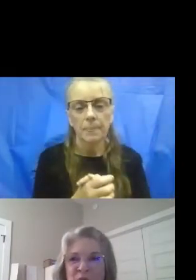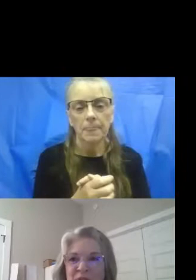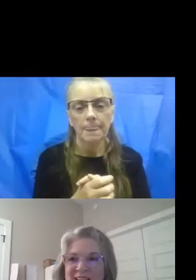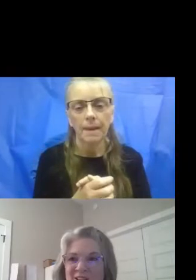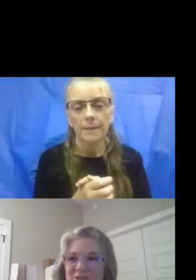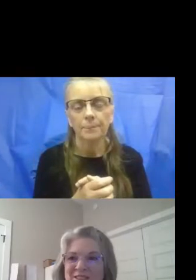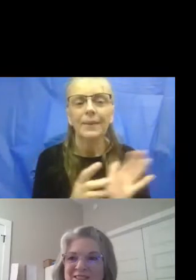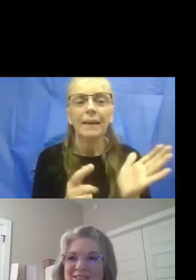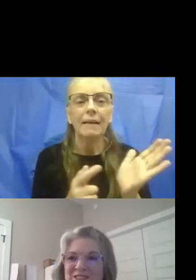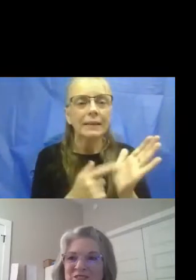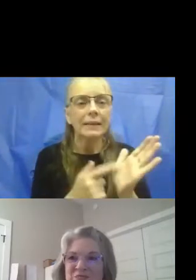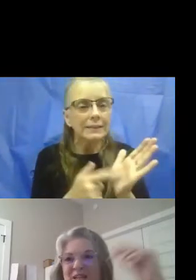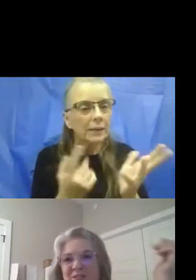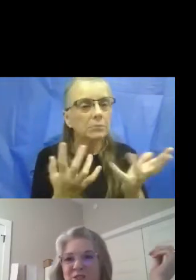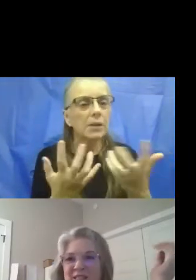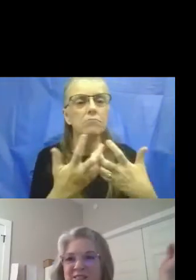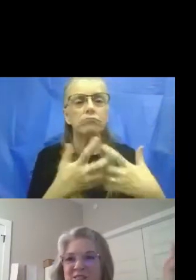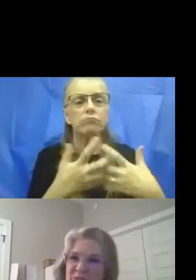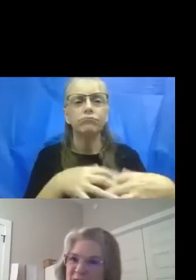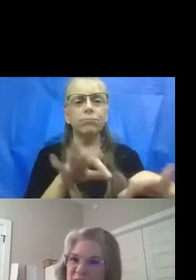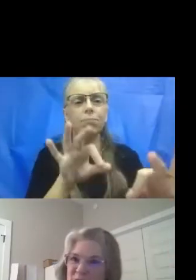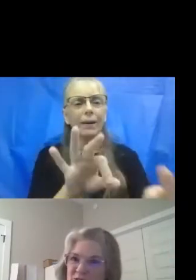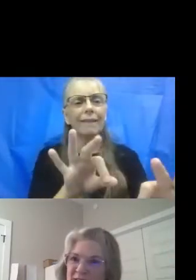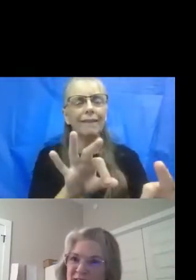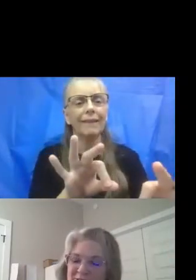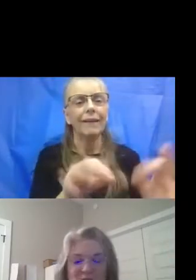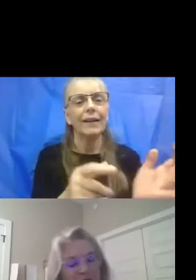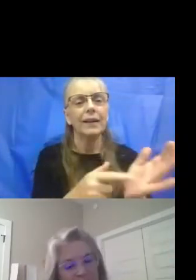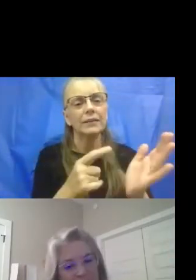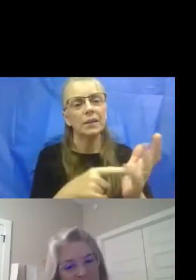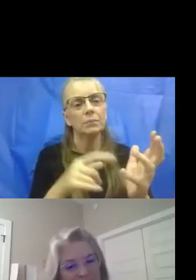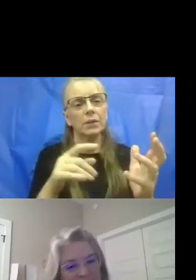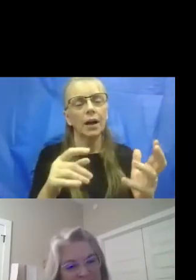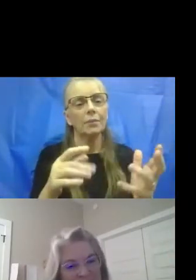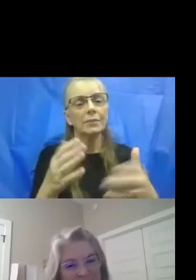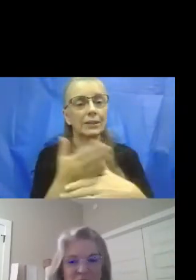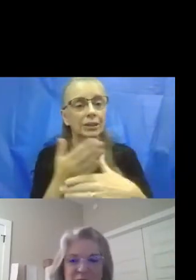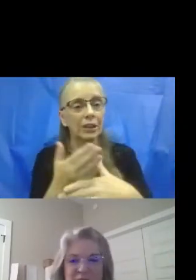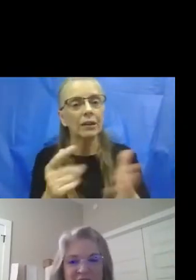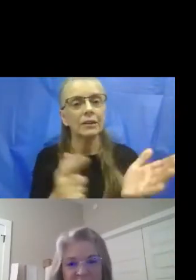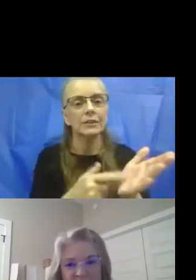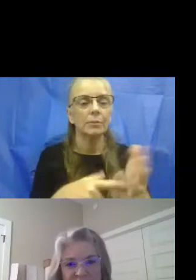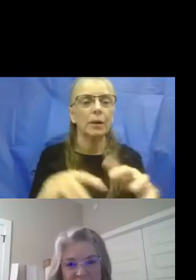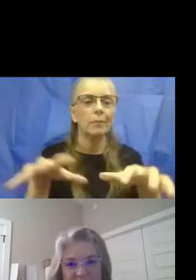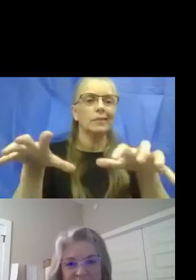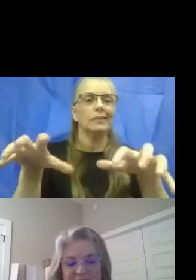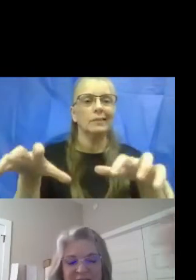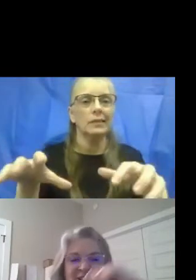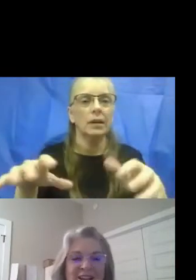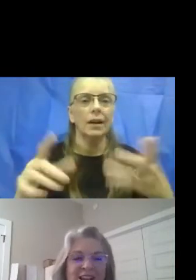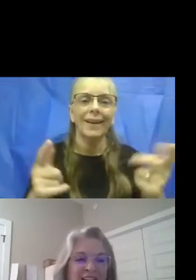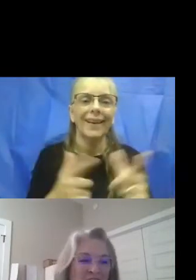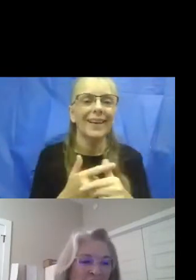Sometimes it worked out. My screen sometimes would share, sometimes it didn't, and we would laugh our way through